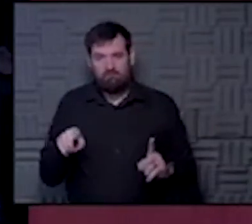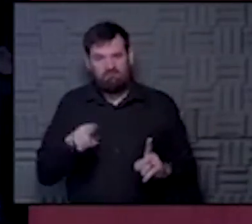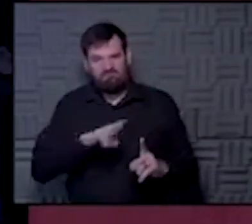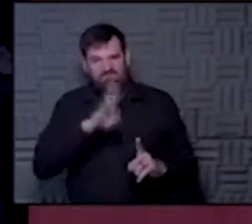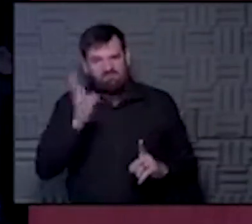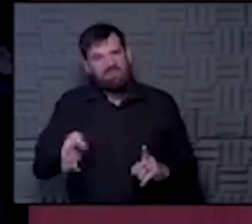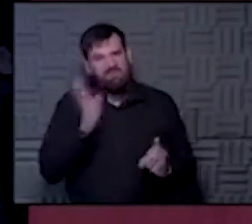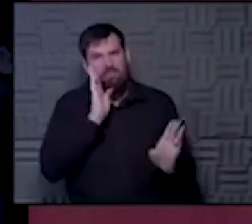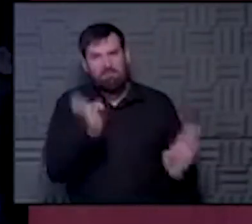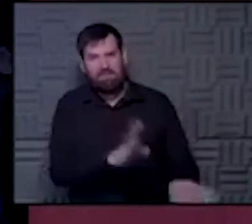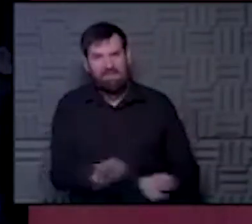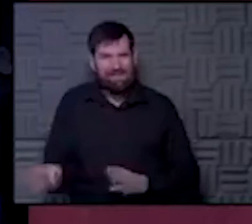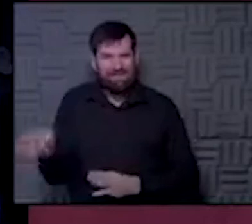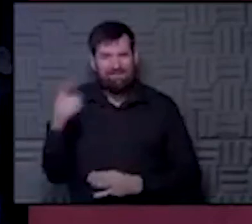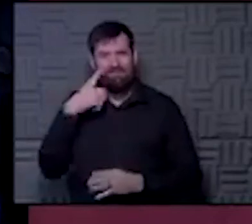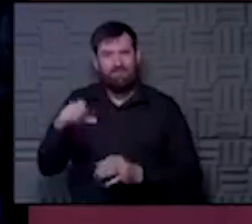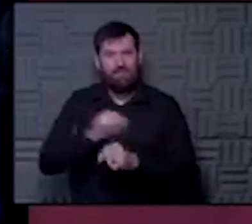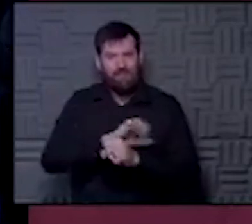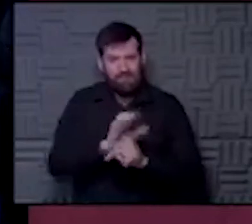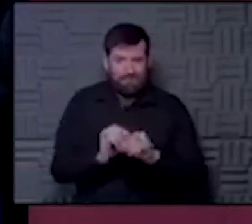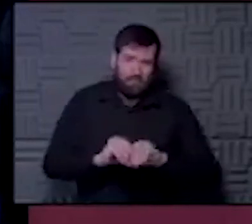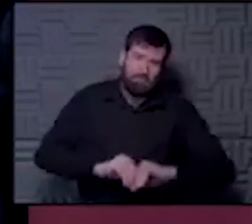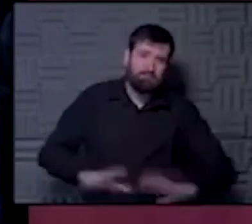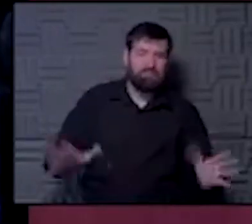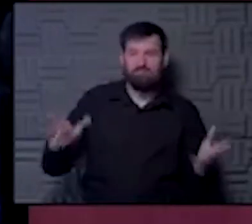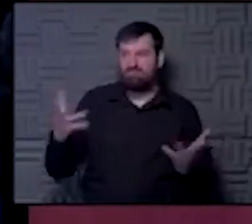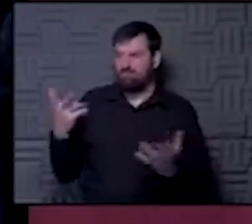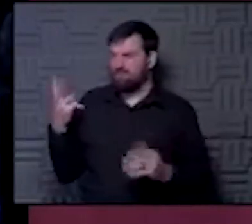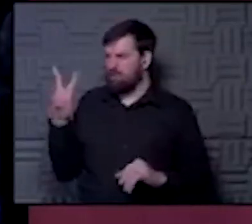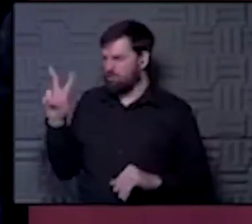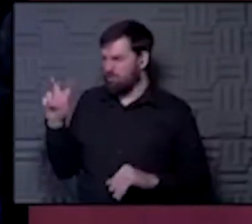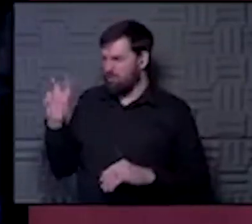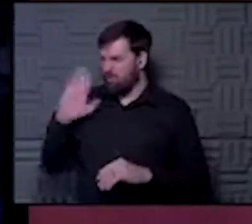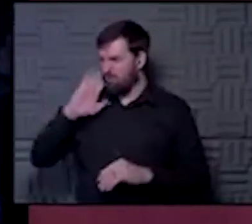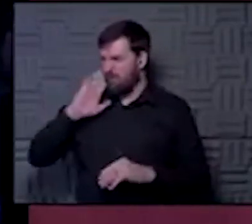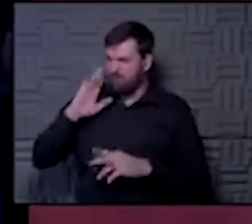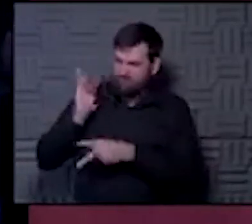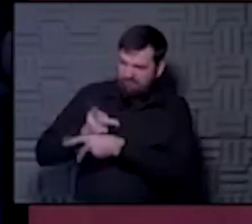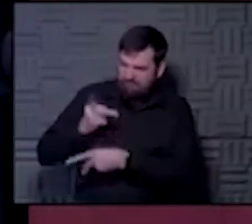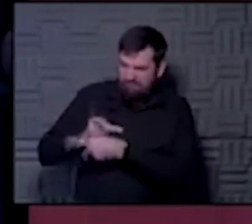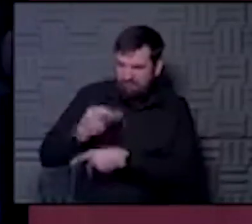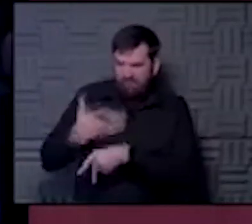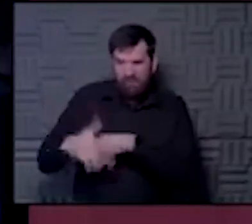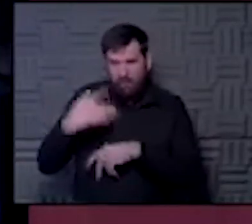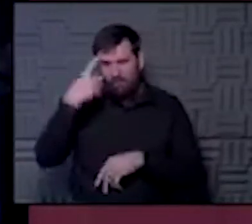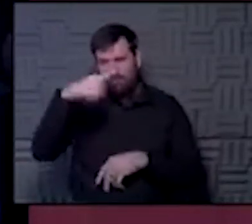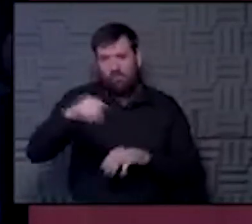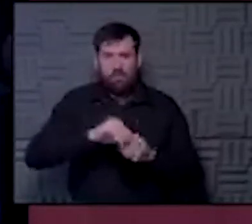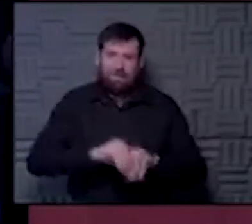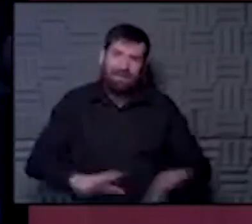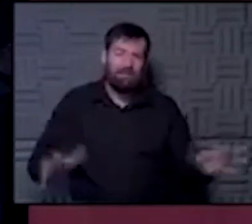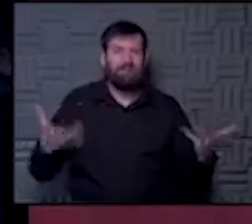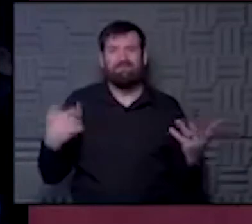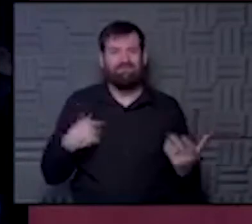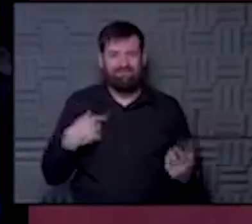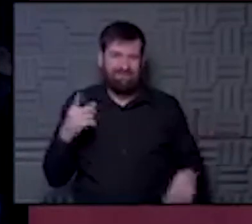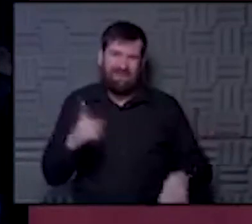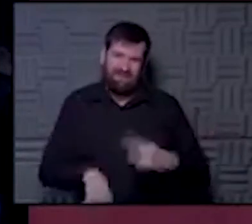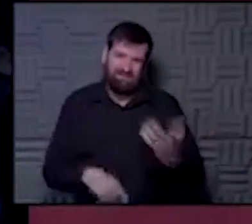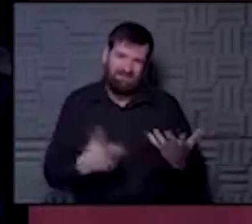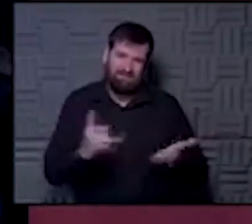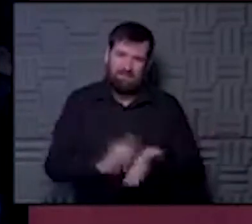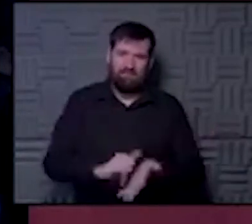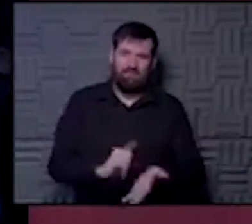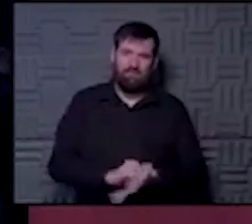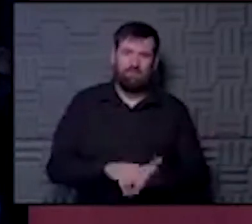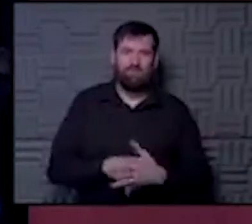plans for pandemics, and you can't hold 200 beds in your hospital open at any time because of a pandemic, because there's no way to economically do that. And